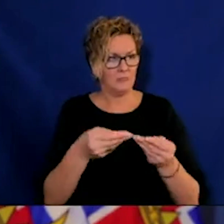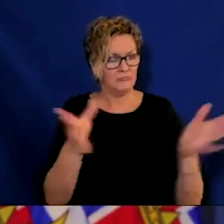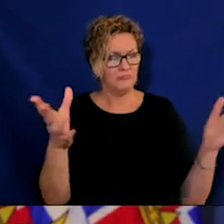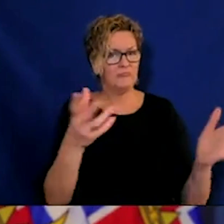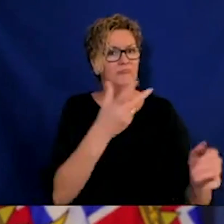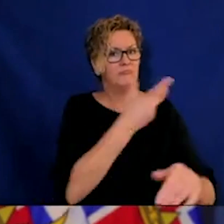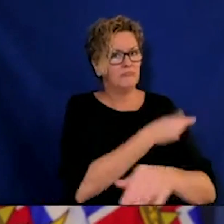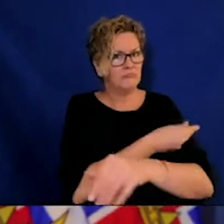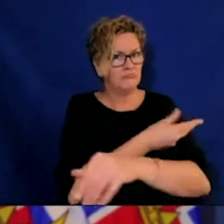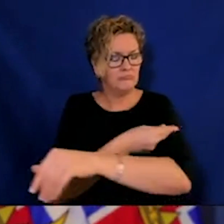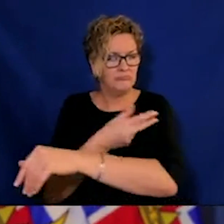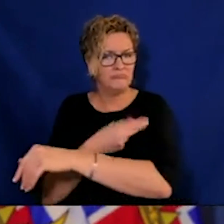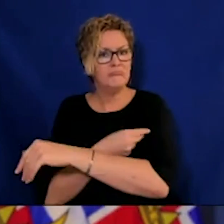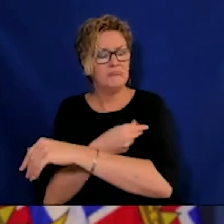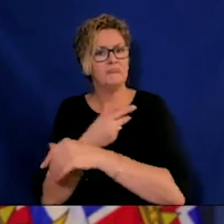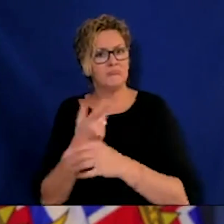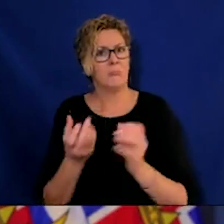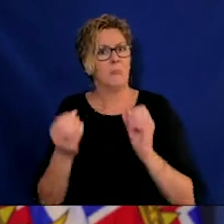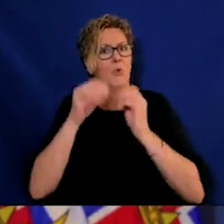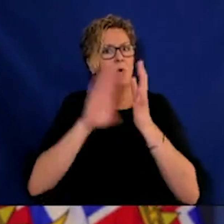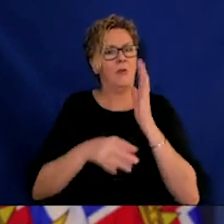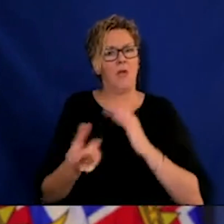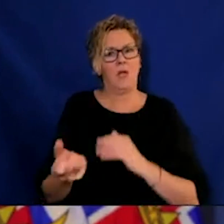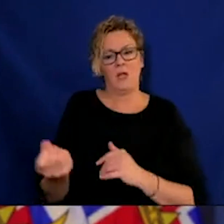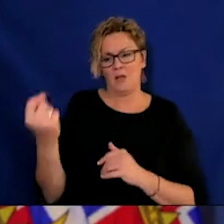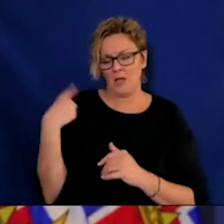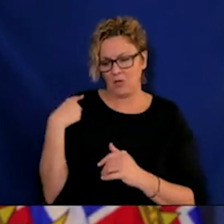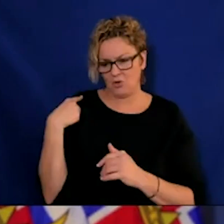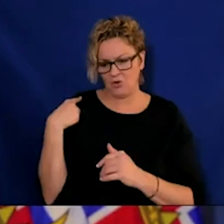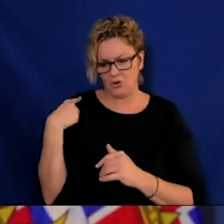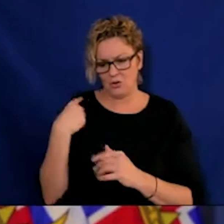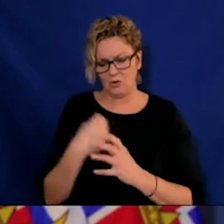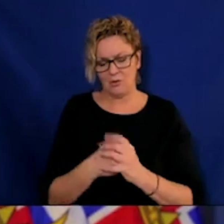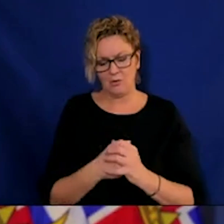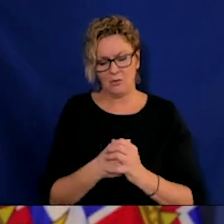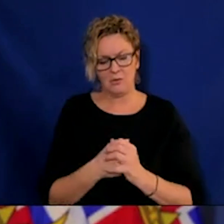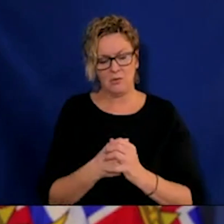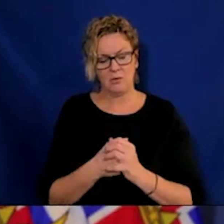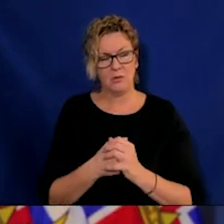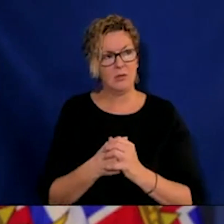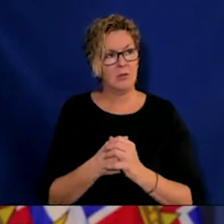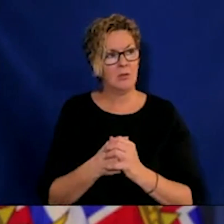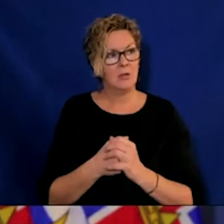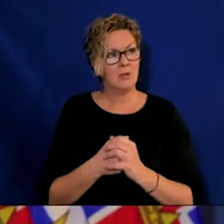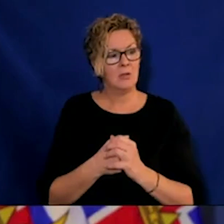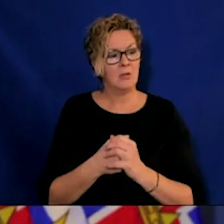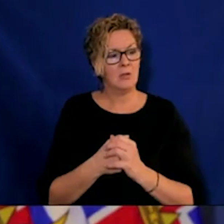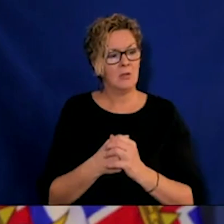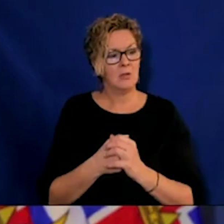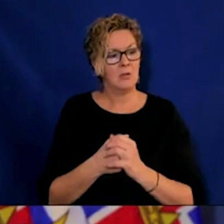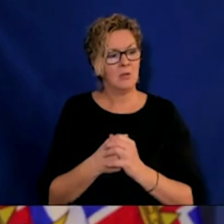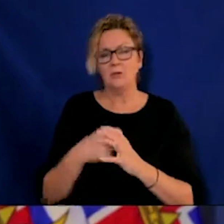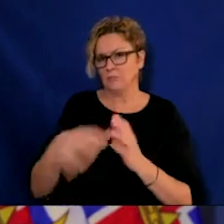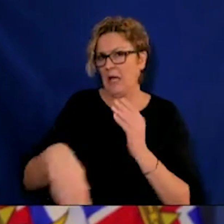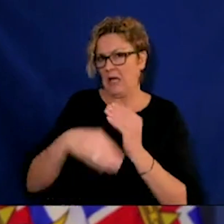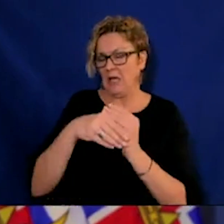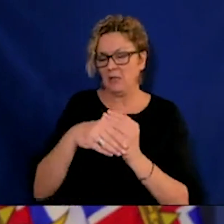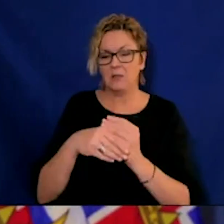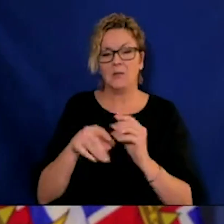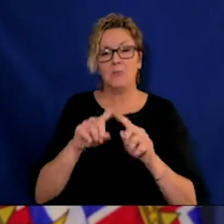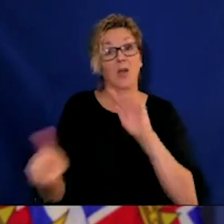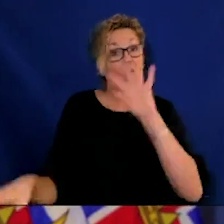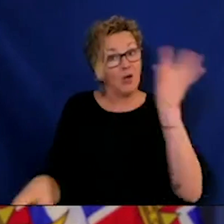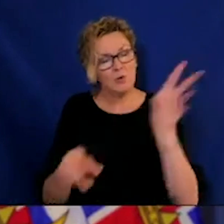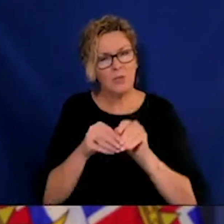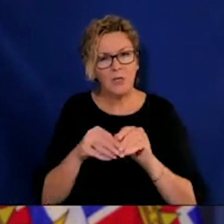million. As of November 26, 2,041,540 doses of flu vaccine have been sent